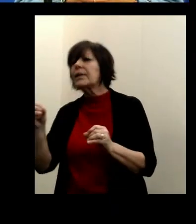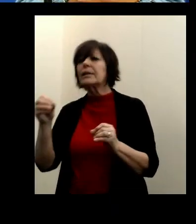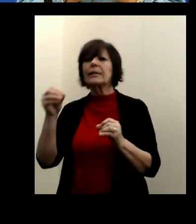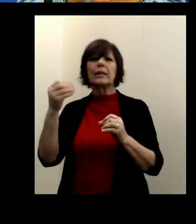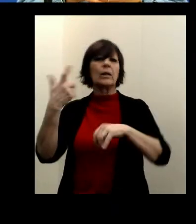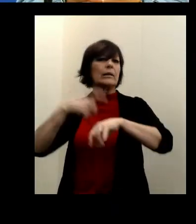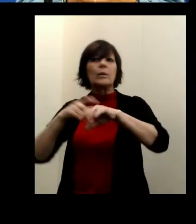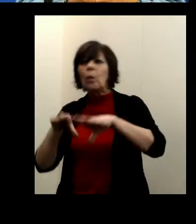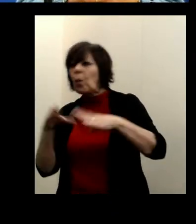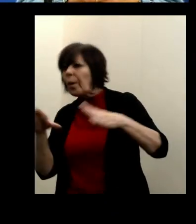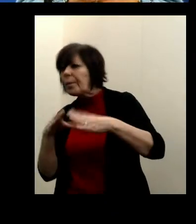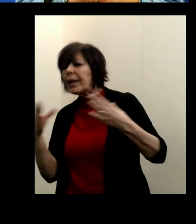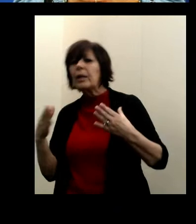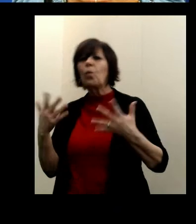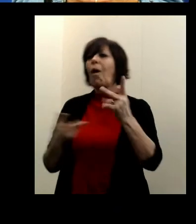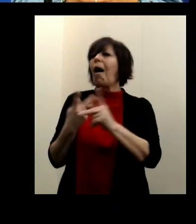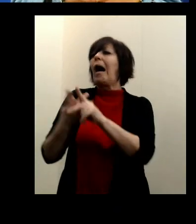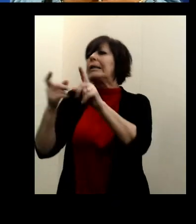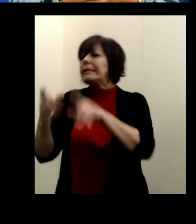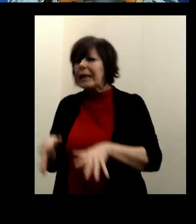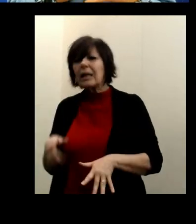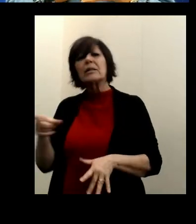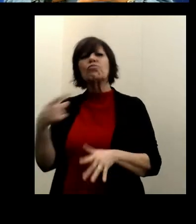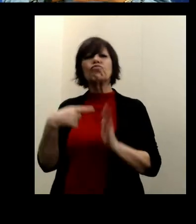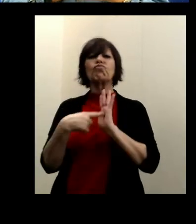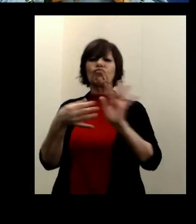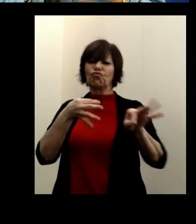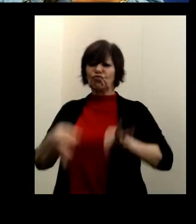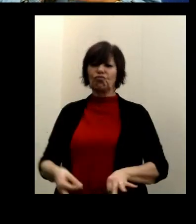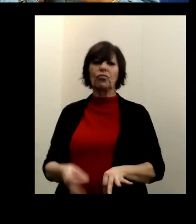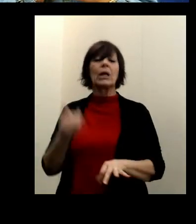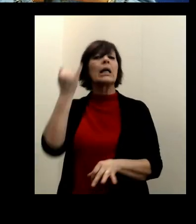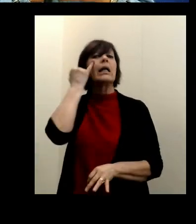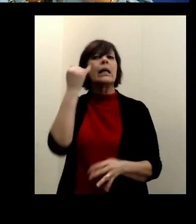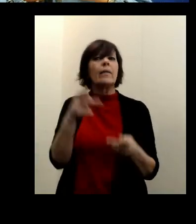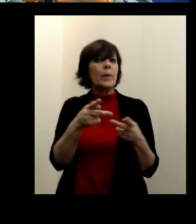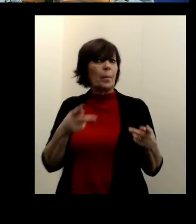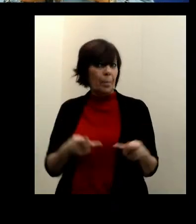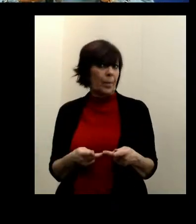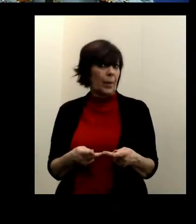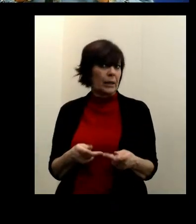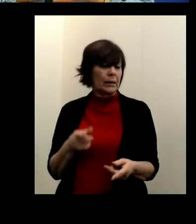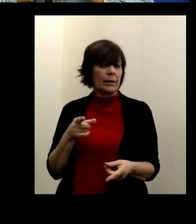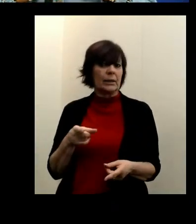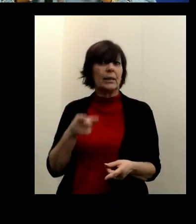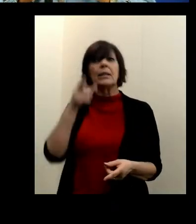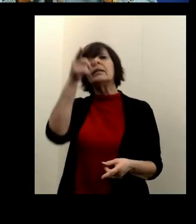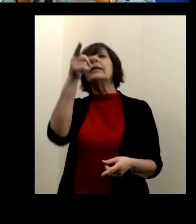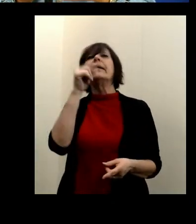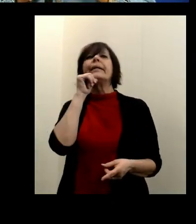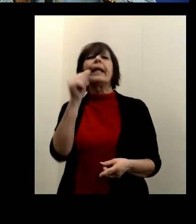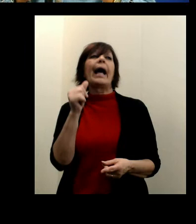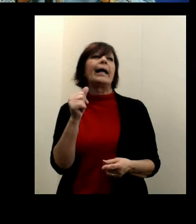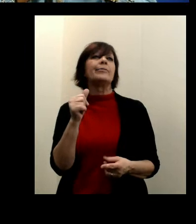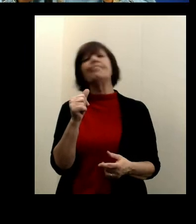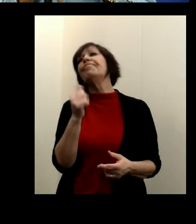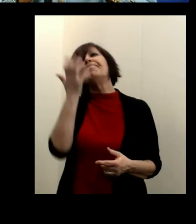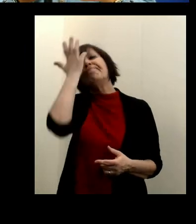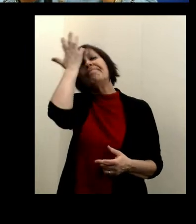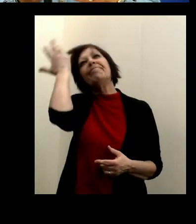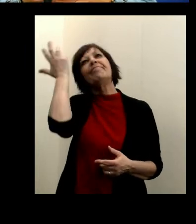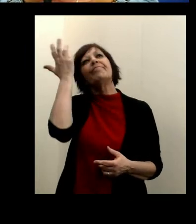of operation, what tests that they do. If it's a place that is, not a typical place where